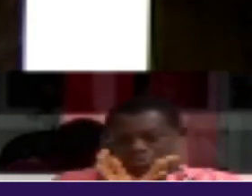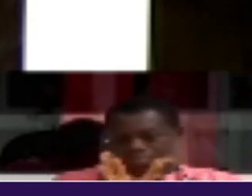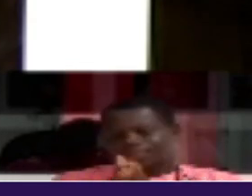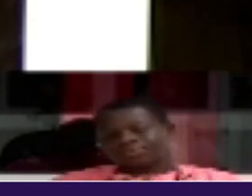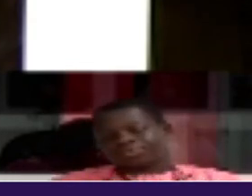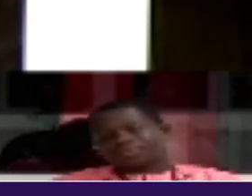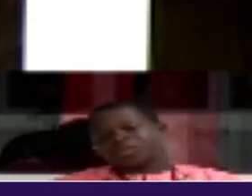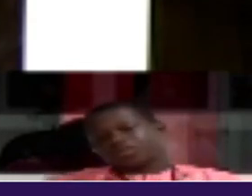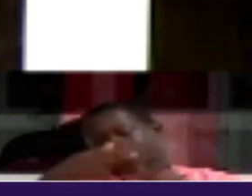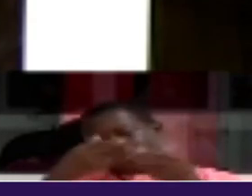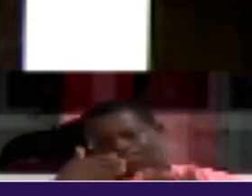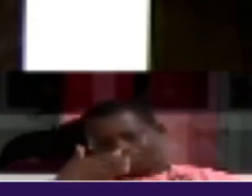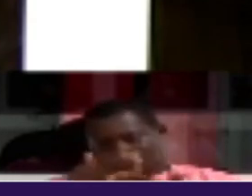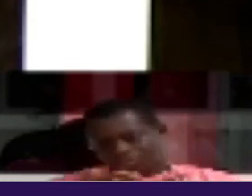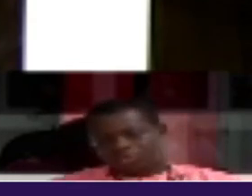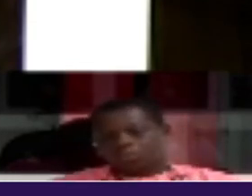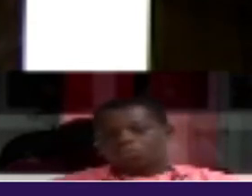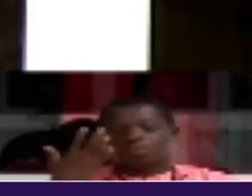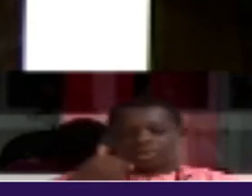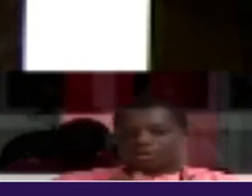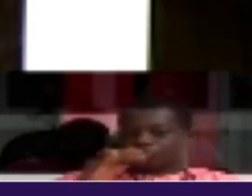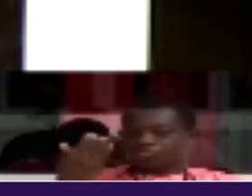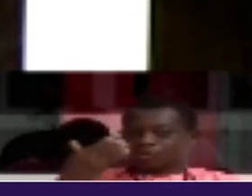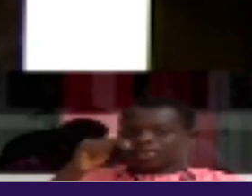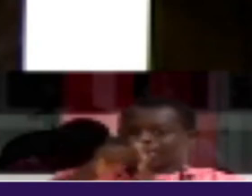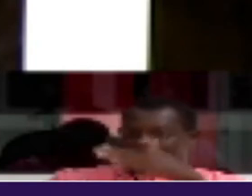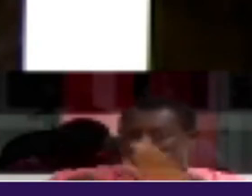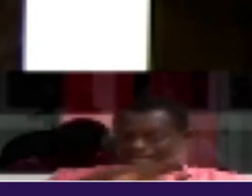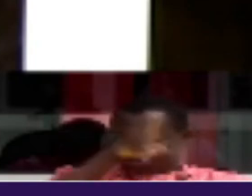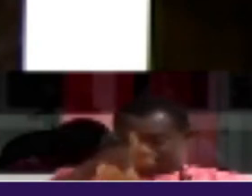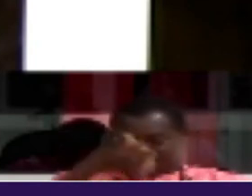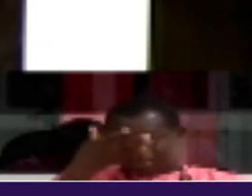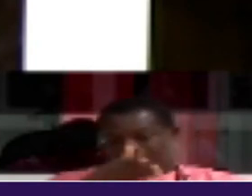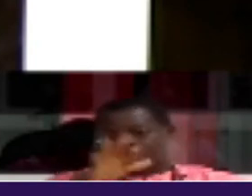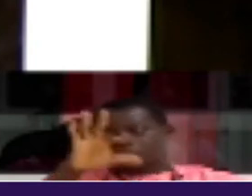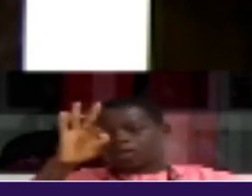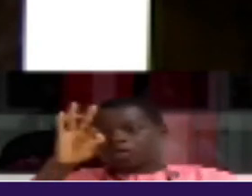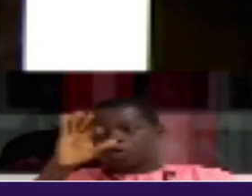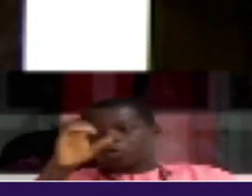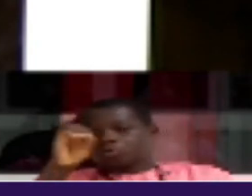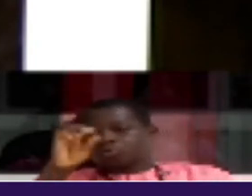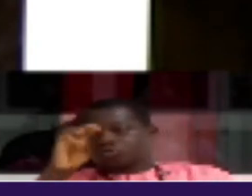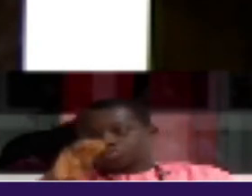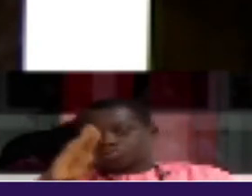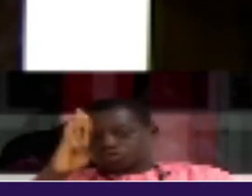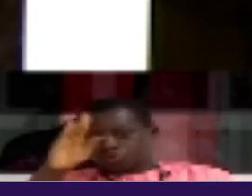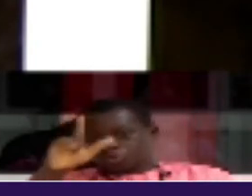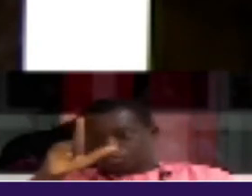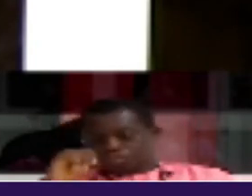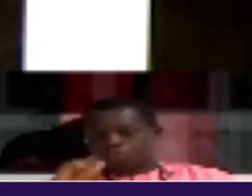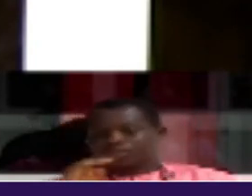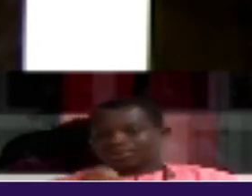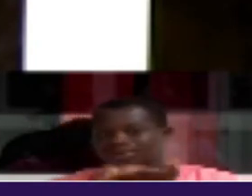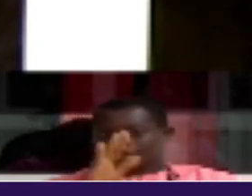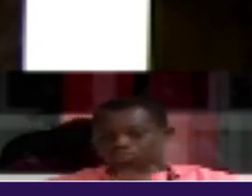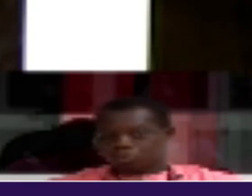Proceed, please. So when I was at a Sangha, Tumul also called me. He sent for me. He sent his orderly to